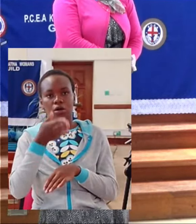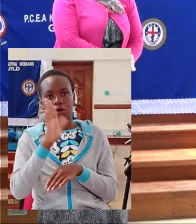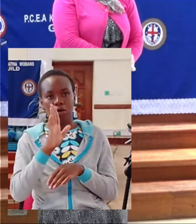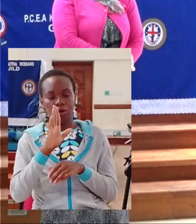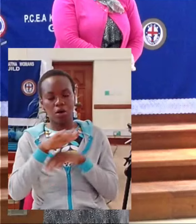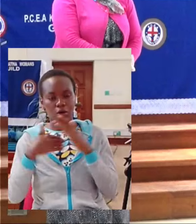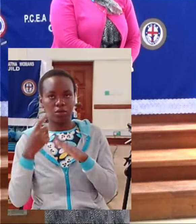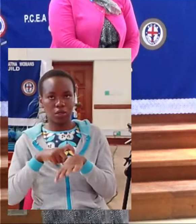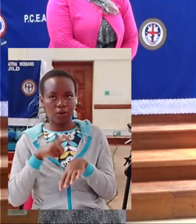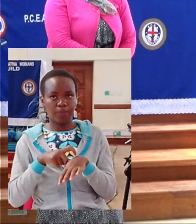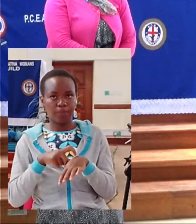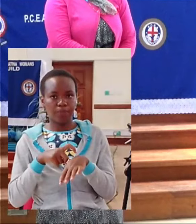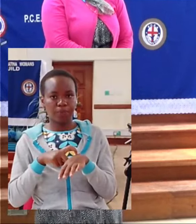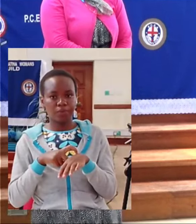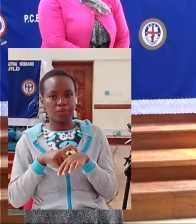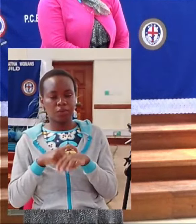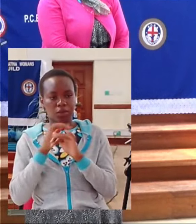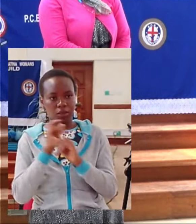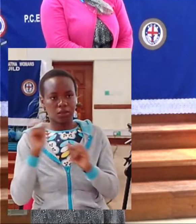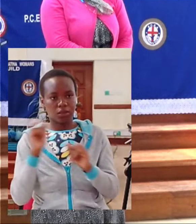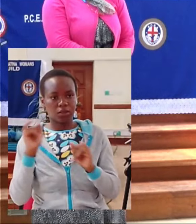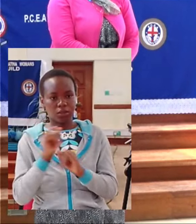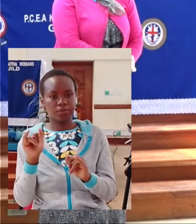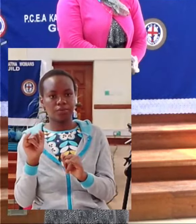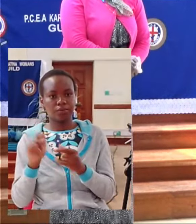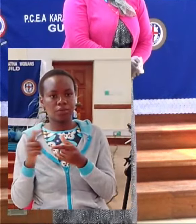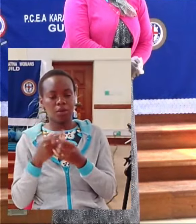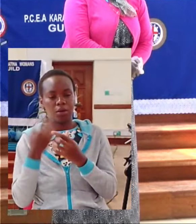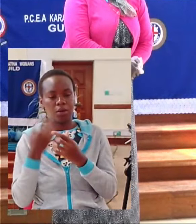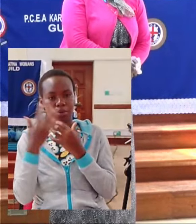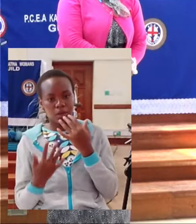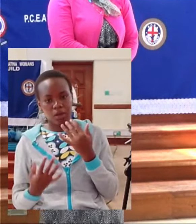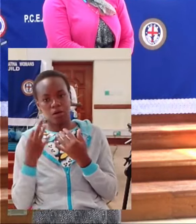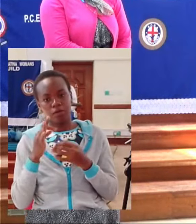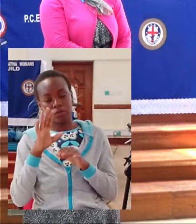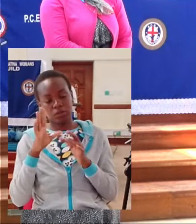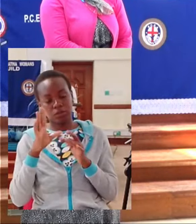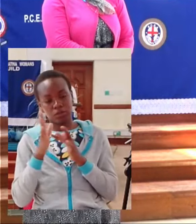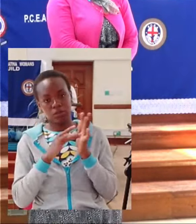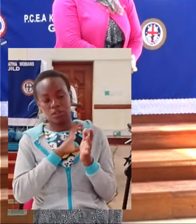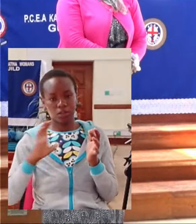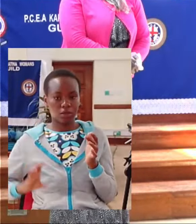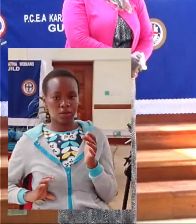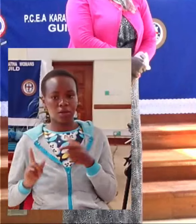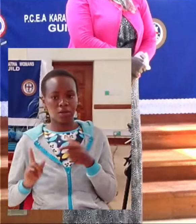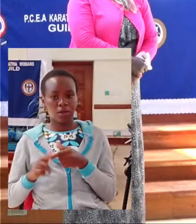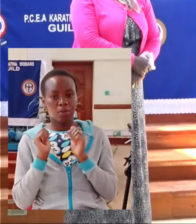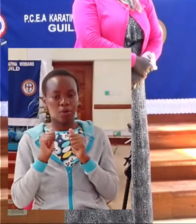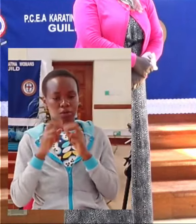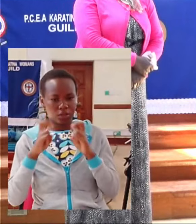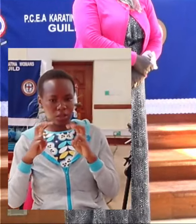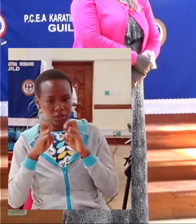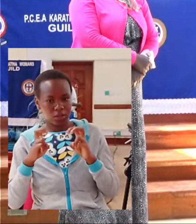oturaga muoyo rekio tweke wa gututheria Jehova na undu wa thakame ya murugwa Jesu Kristo etekera